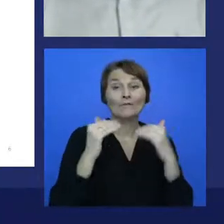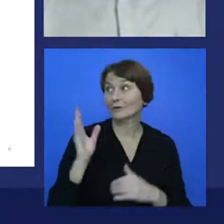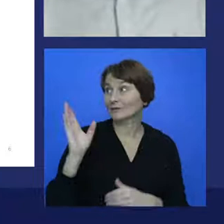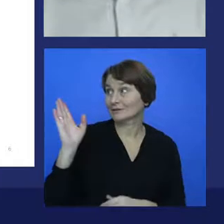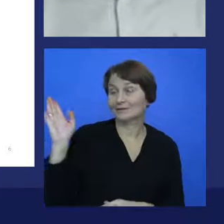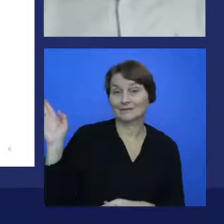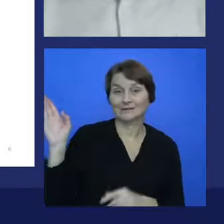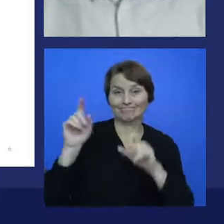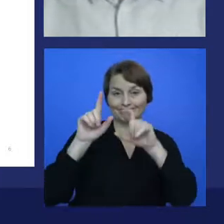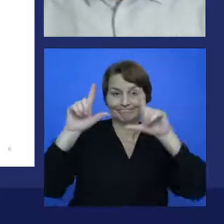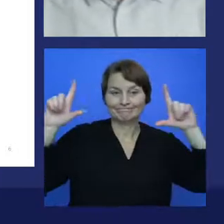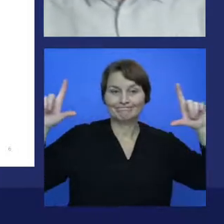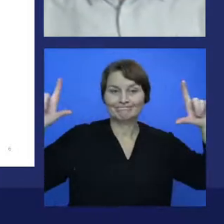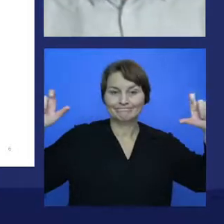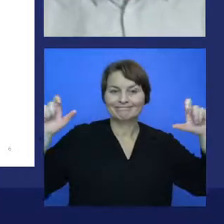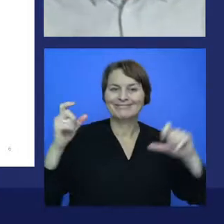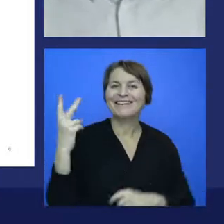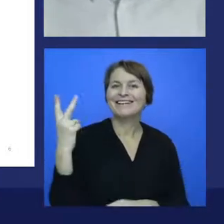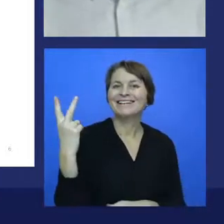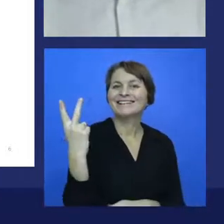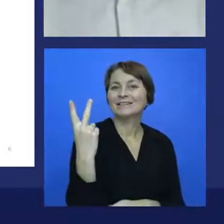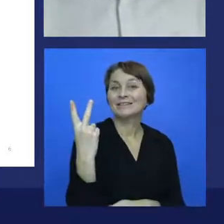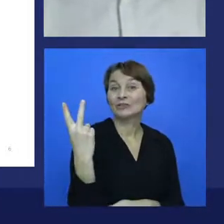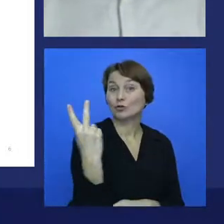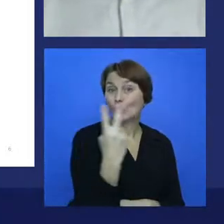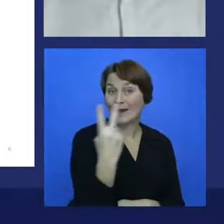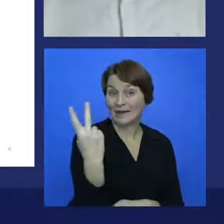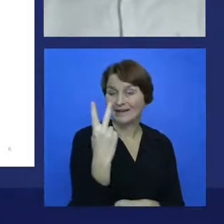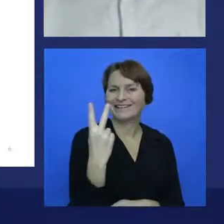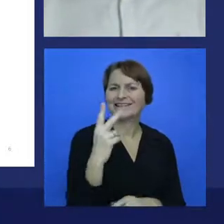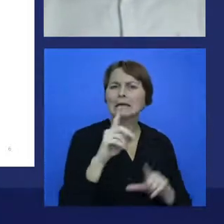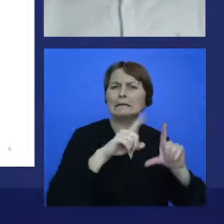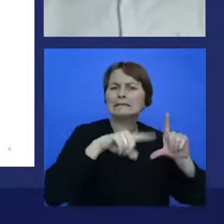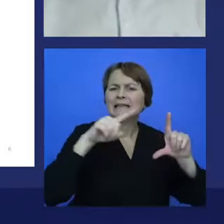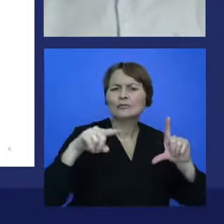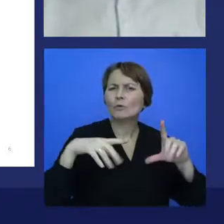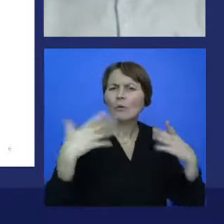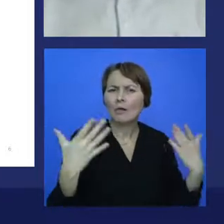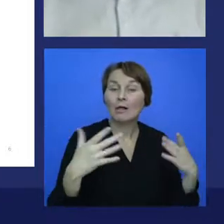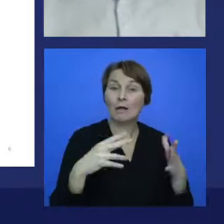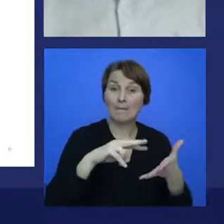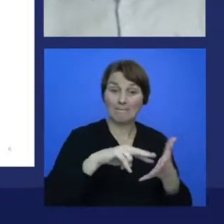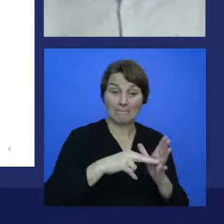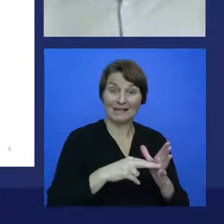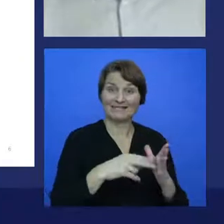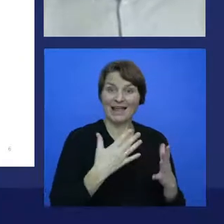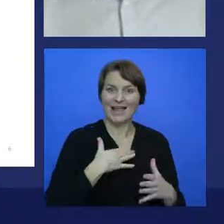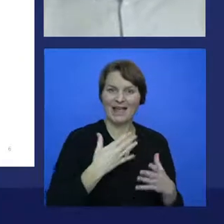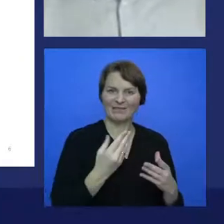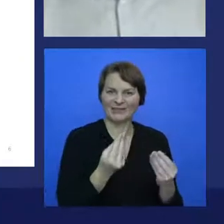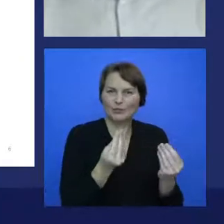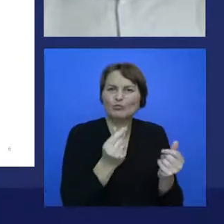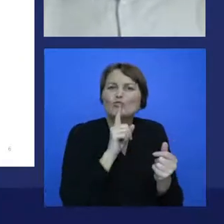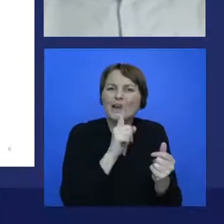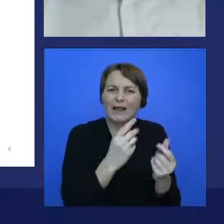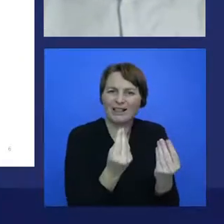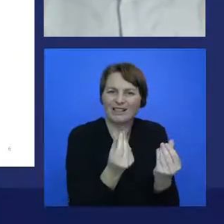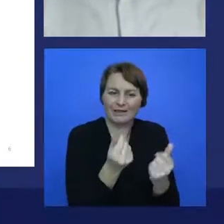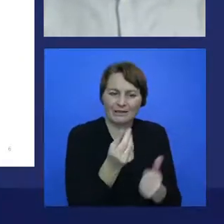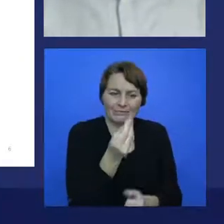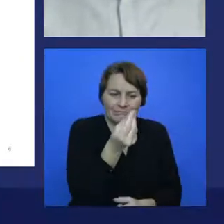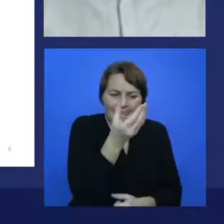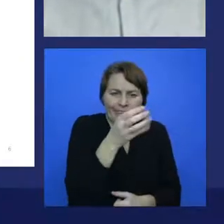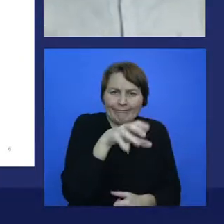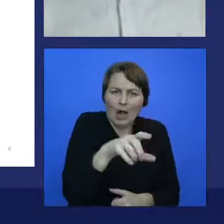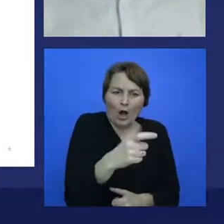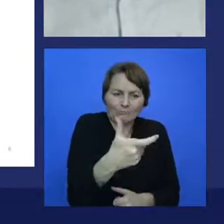I'm just going to go through what a digital twin is. So a digital twin is a virtual replica of a physical entity. It could be anything. It could be your car, it could be